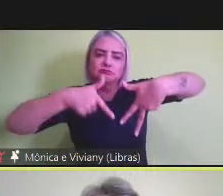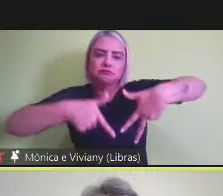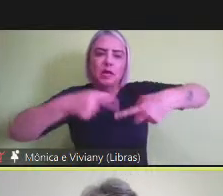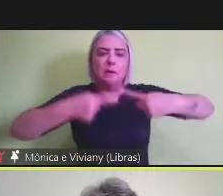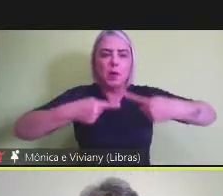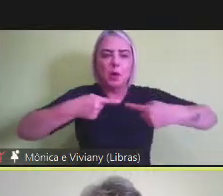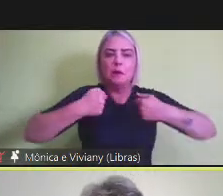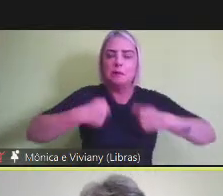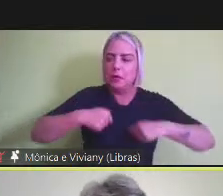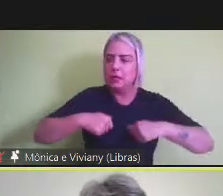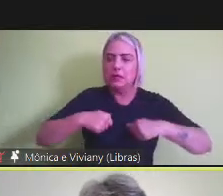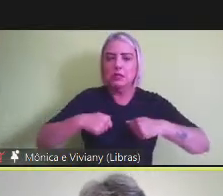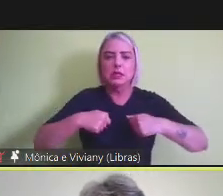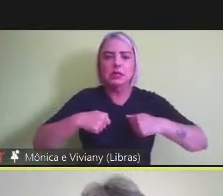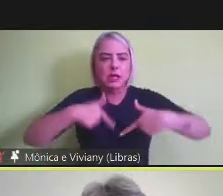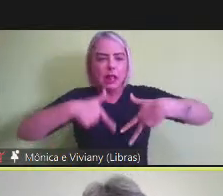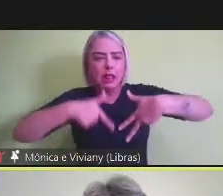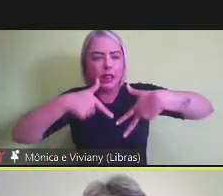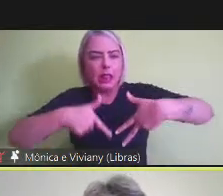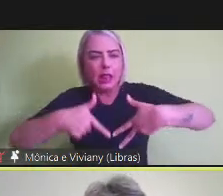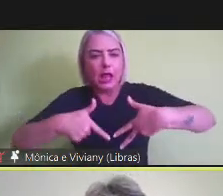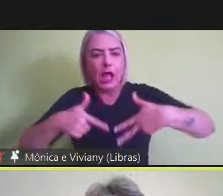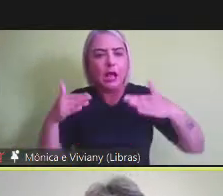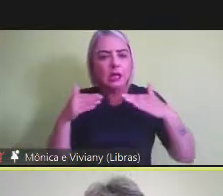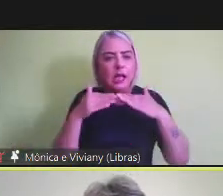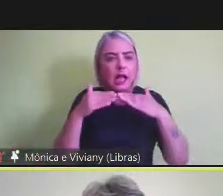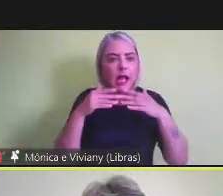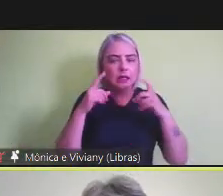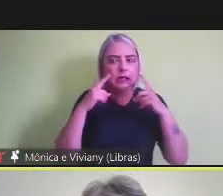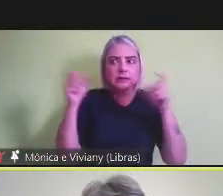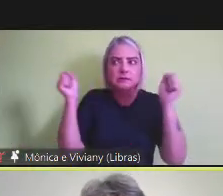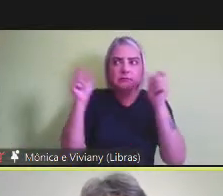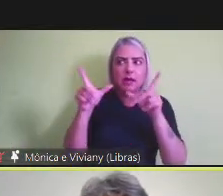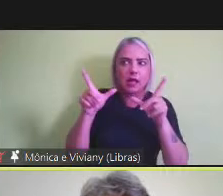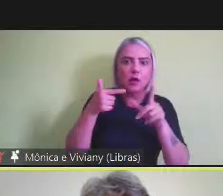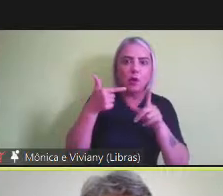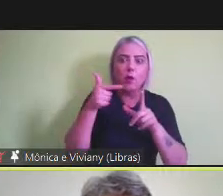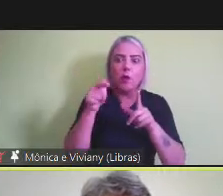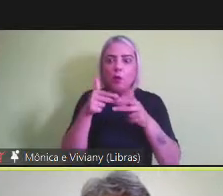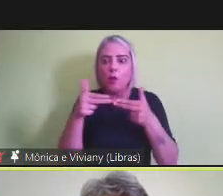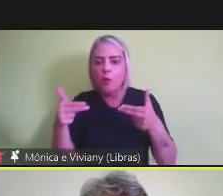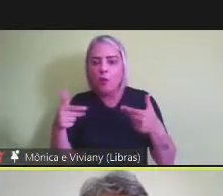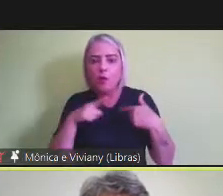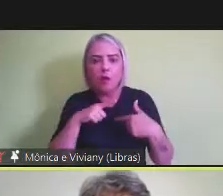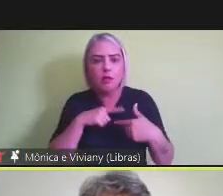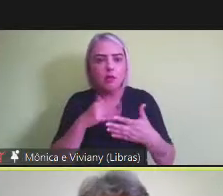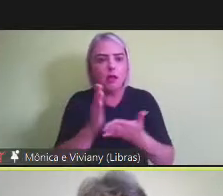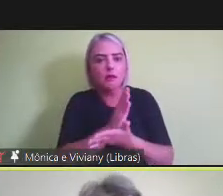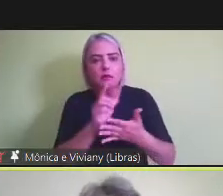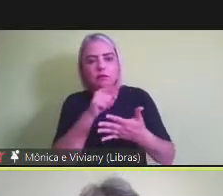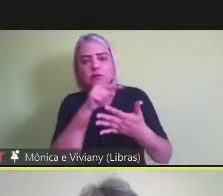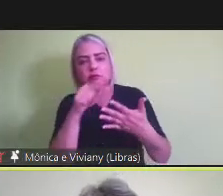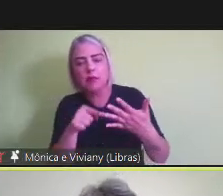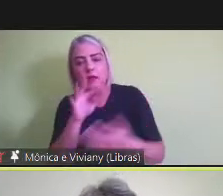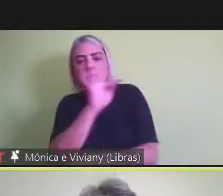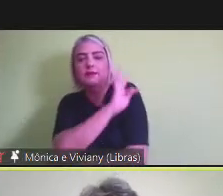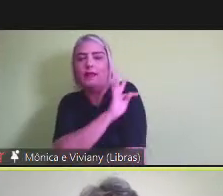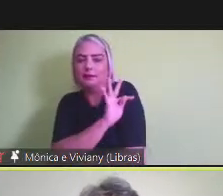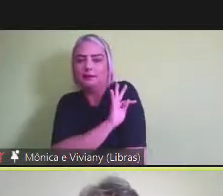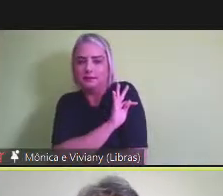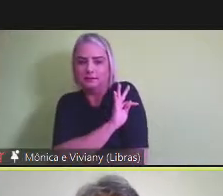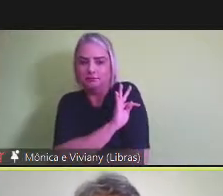political advocacy is one aspect. We have to be connected to political fights,